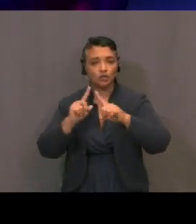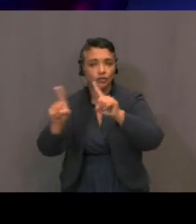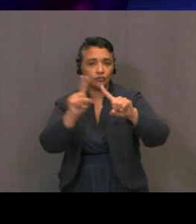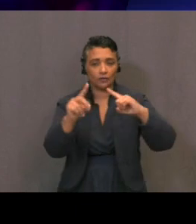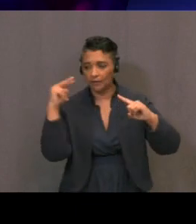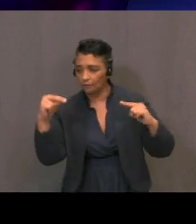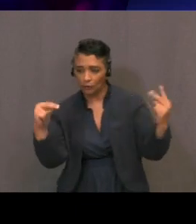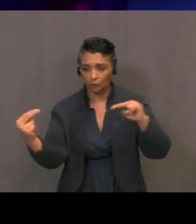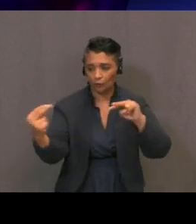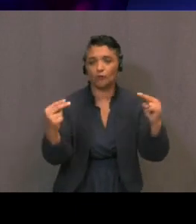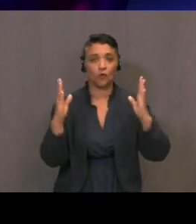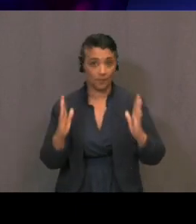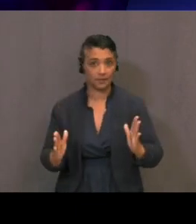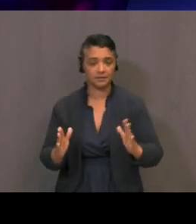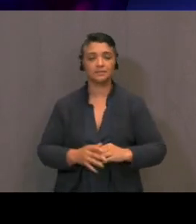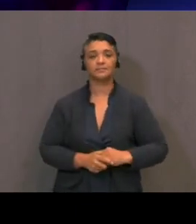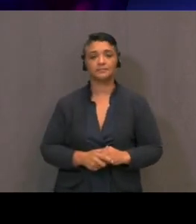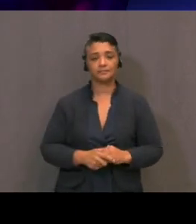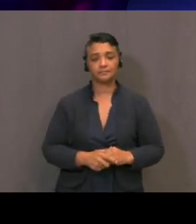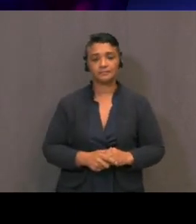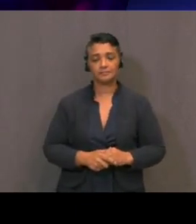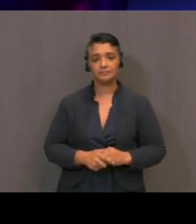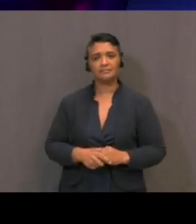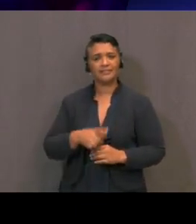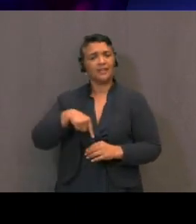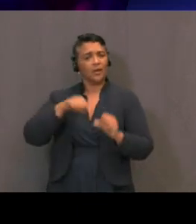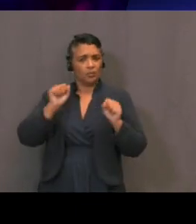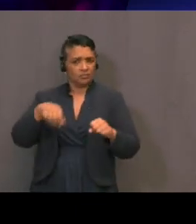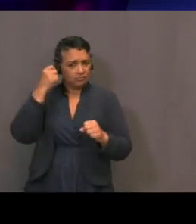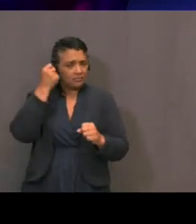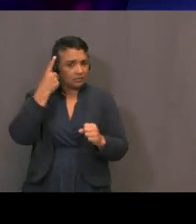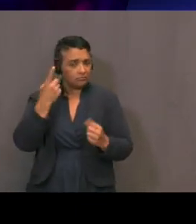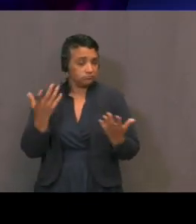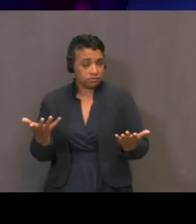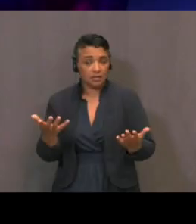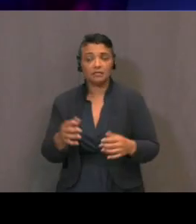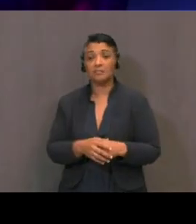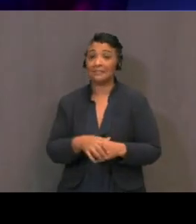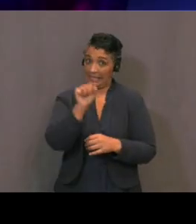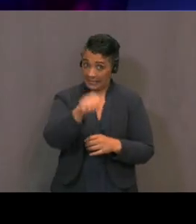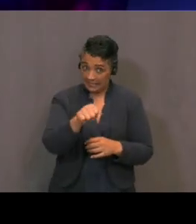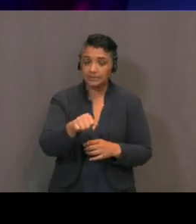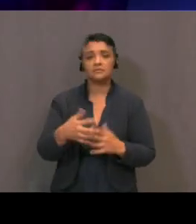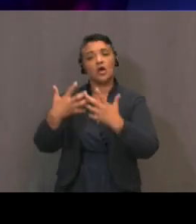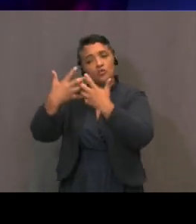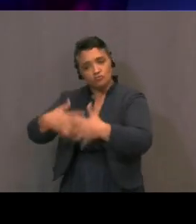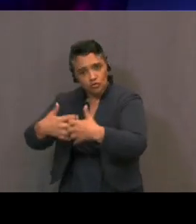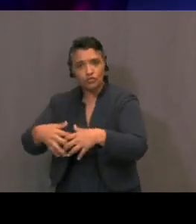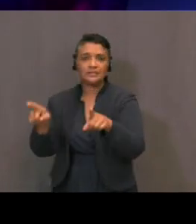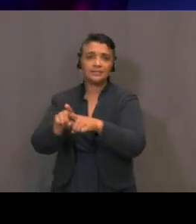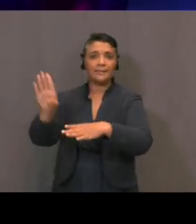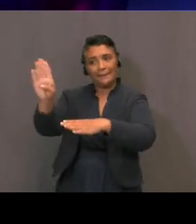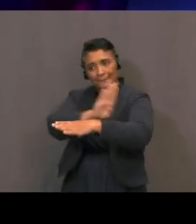said before, I think that, and we might agree, me and Jürgen, on that there are machines and businesses and